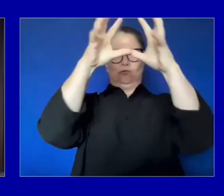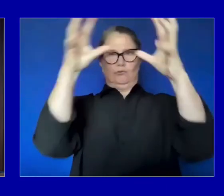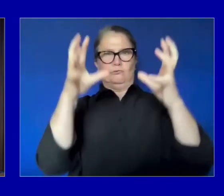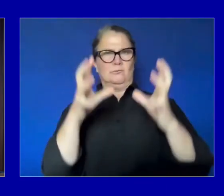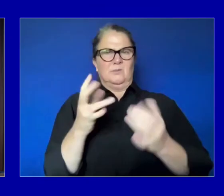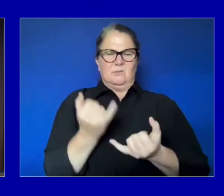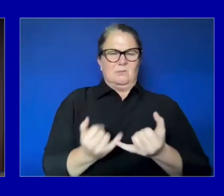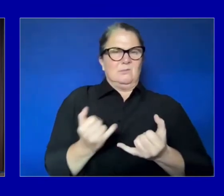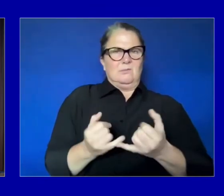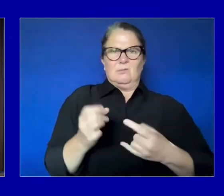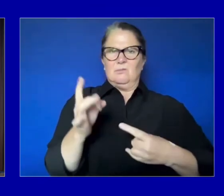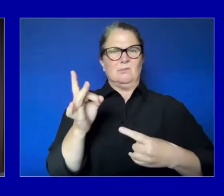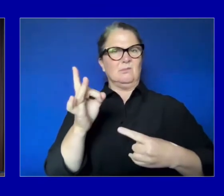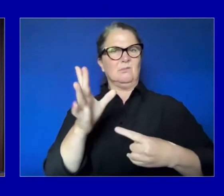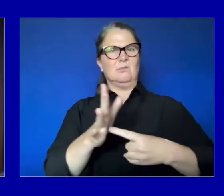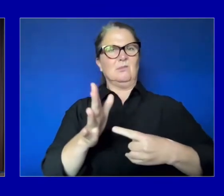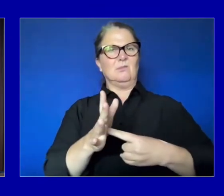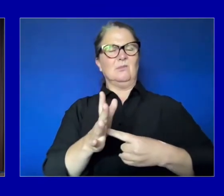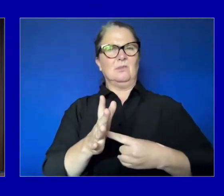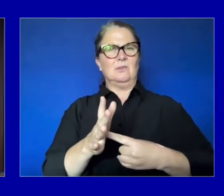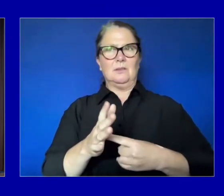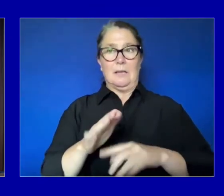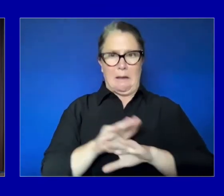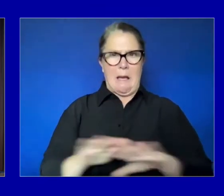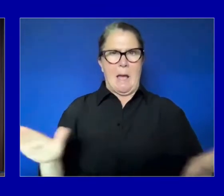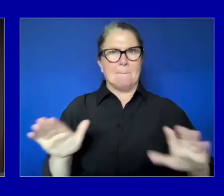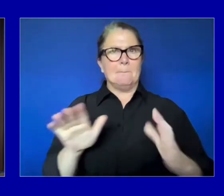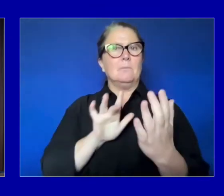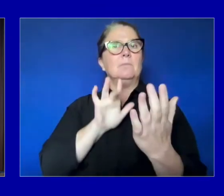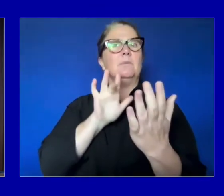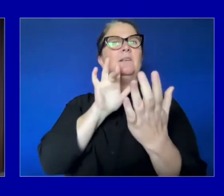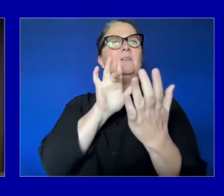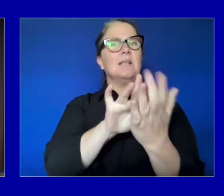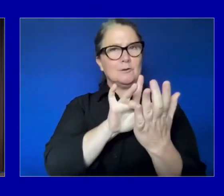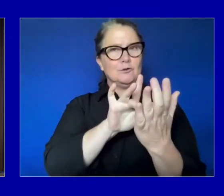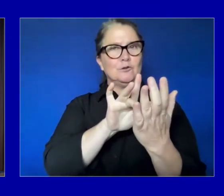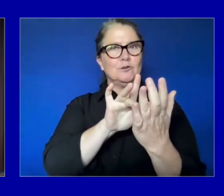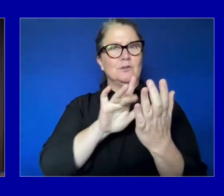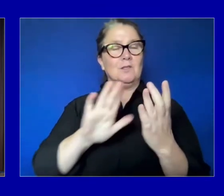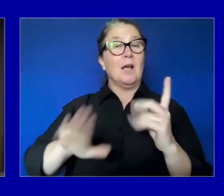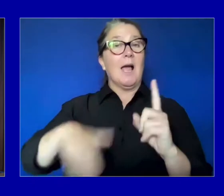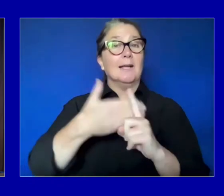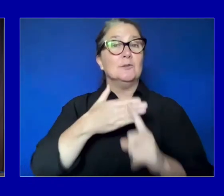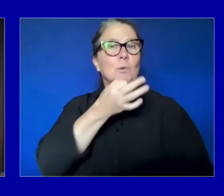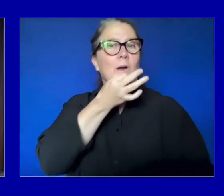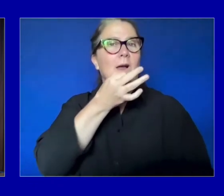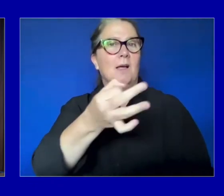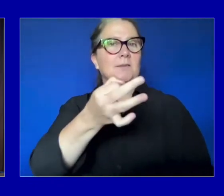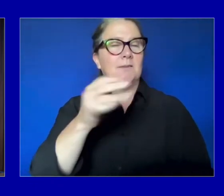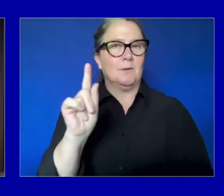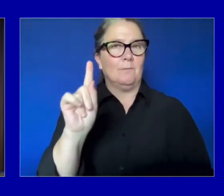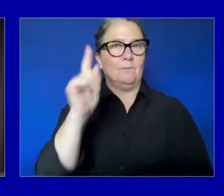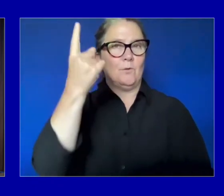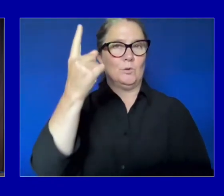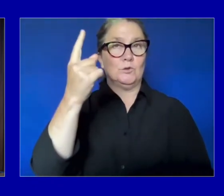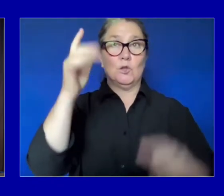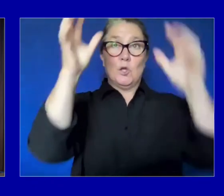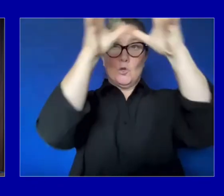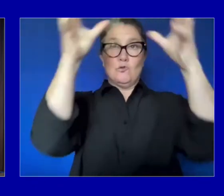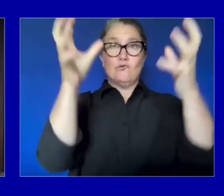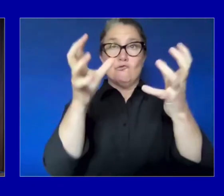we cannot touch the tree without asking permission. And we have to understand that the tree is us and we're the tree